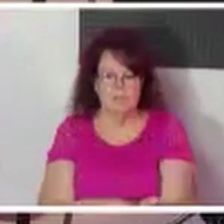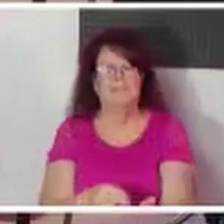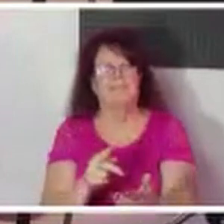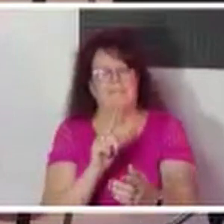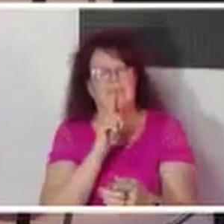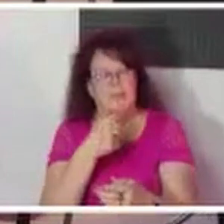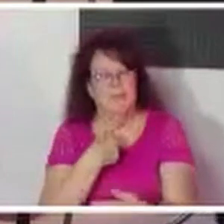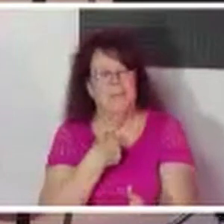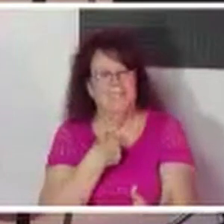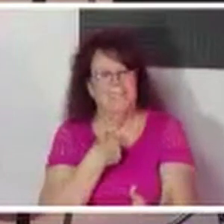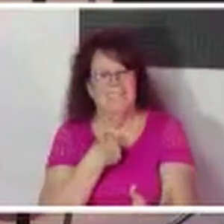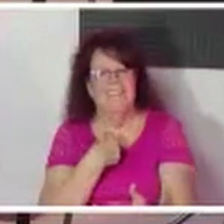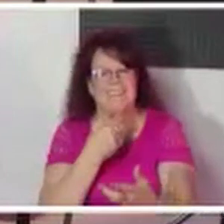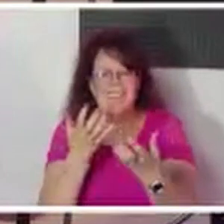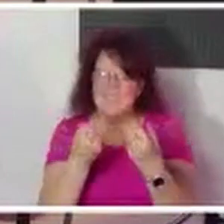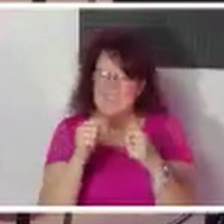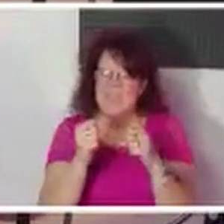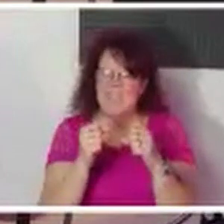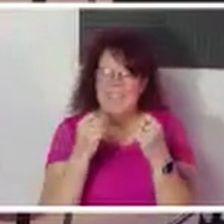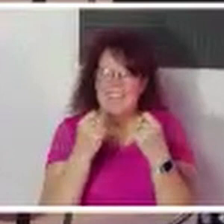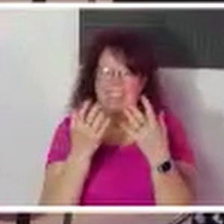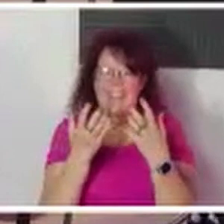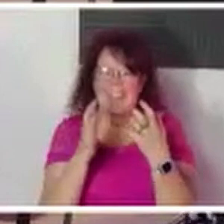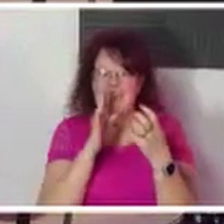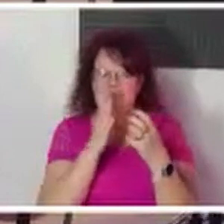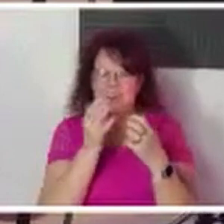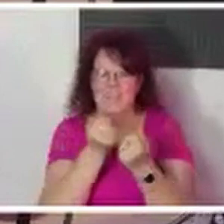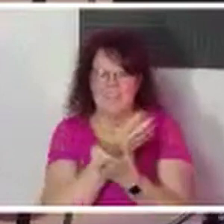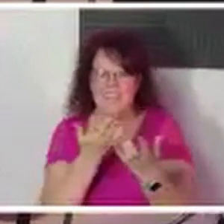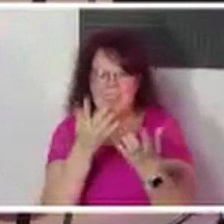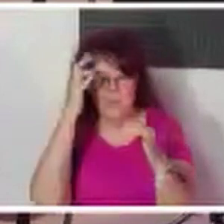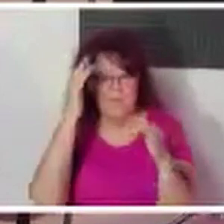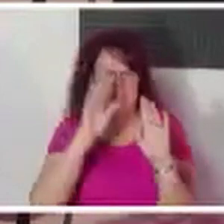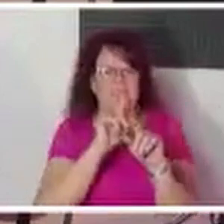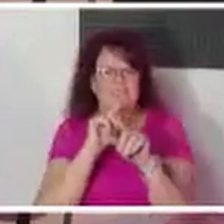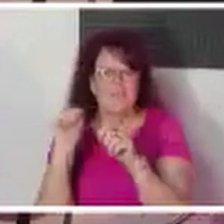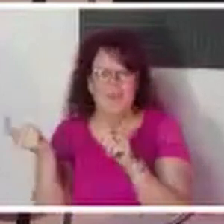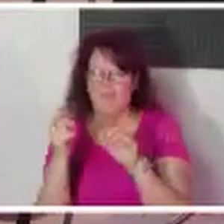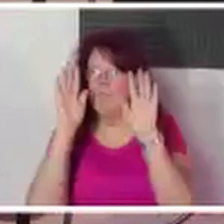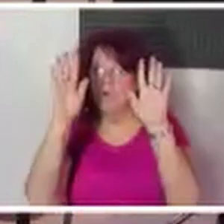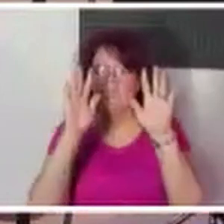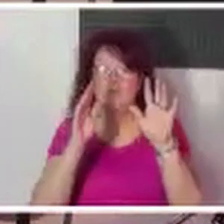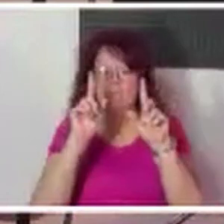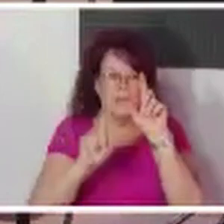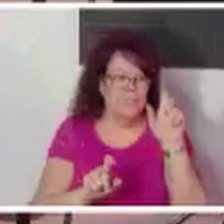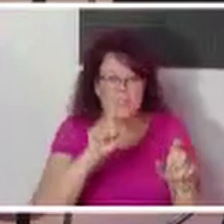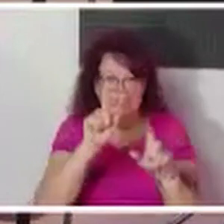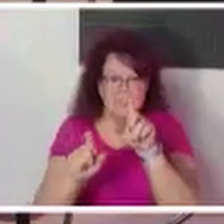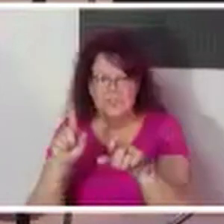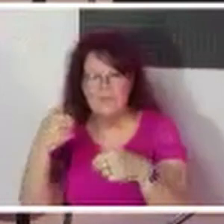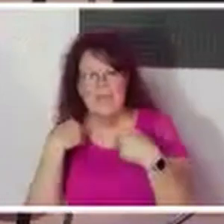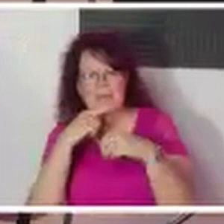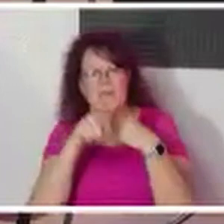me. So I'm going to try and make sure I cover all of the bits and pieces to hopefully answer all of the wonderful questions you submitted about the